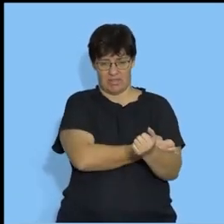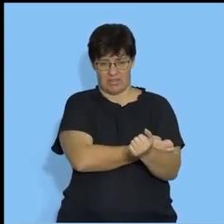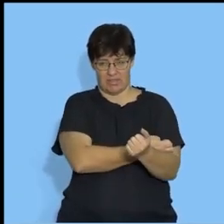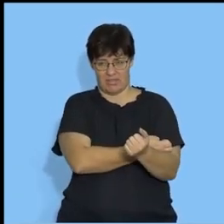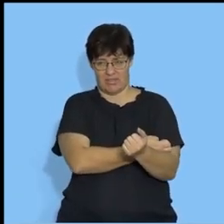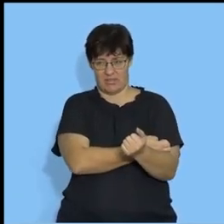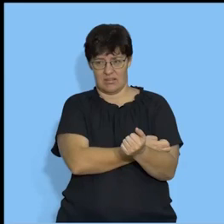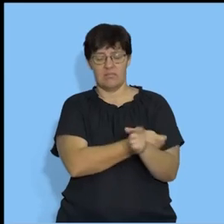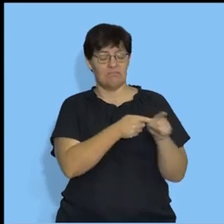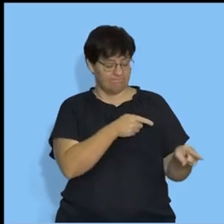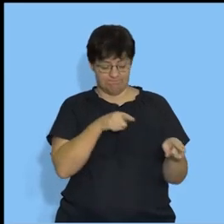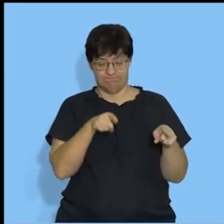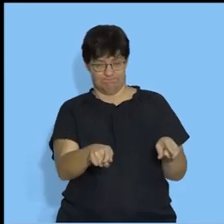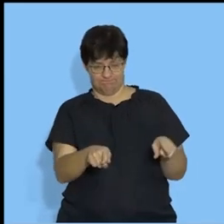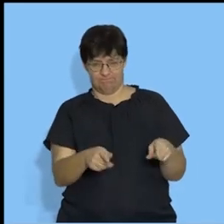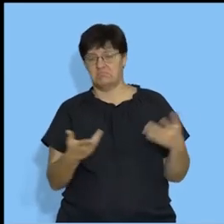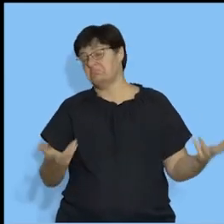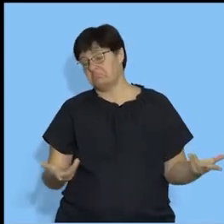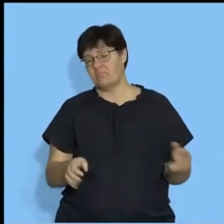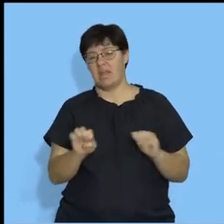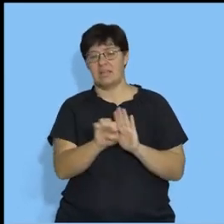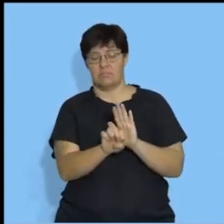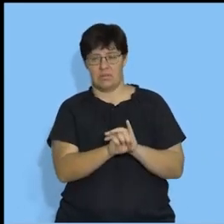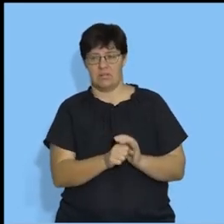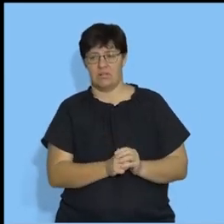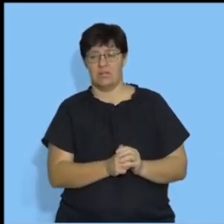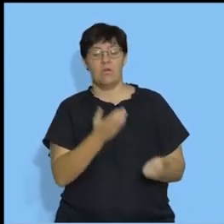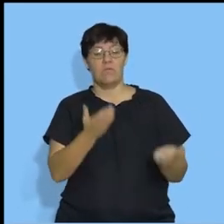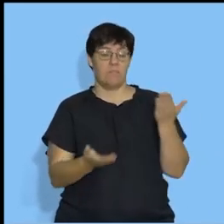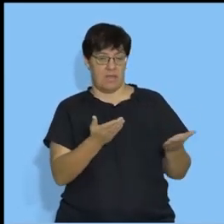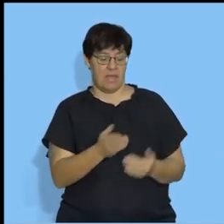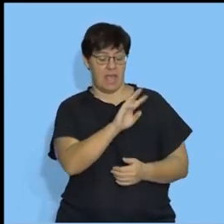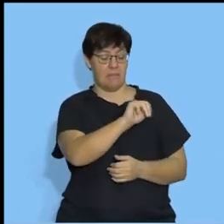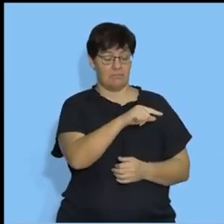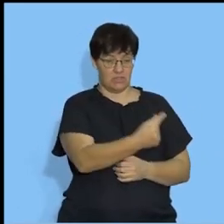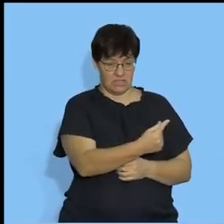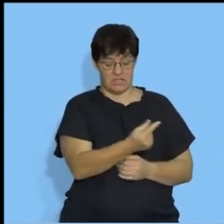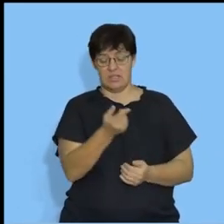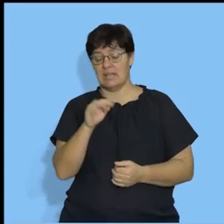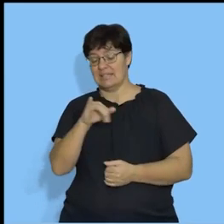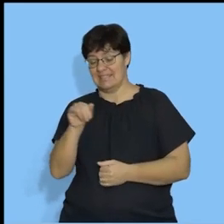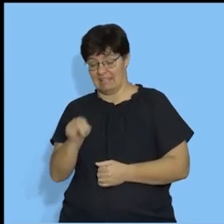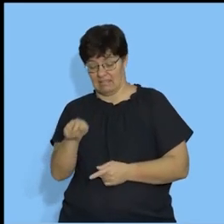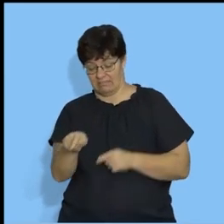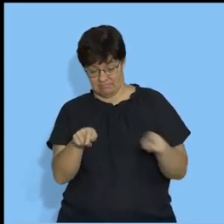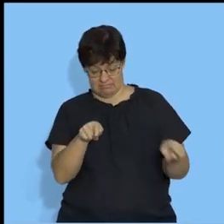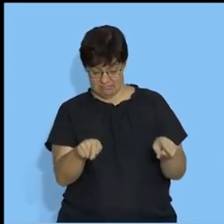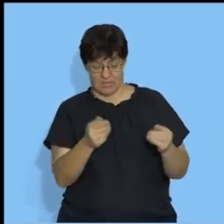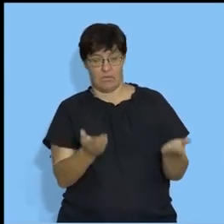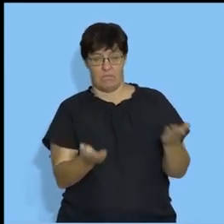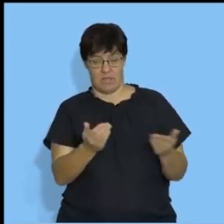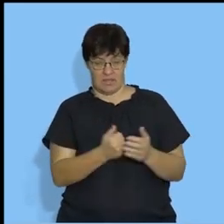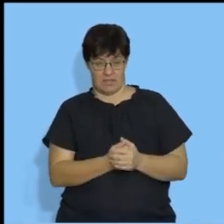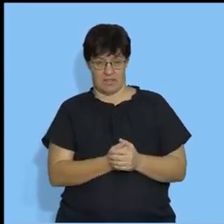two substances. Say, for argument's sake here, we're comparing, magnesium and zinc, in the context of a